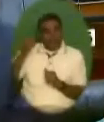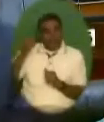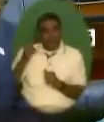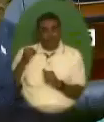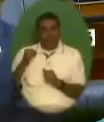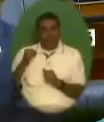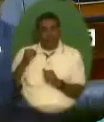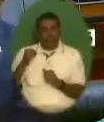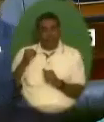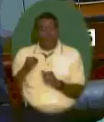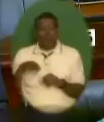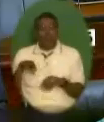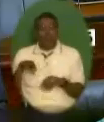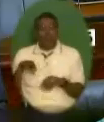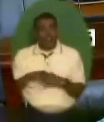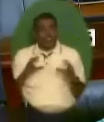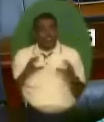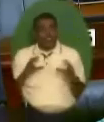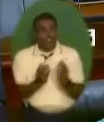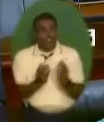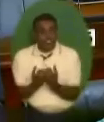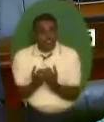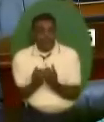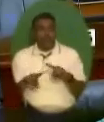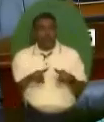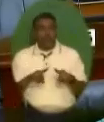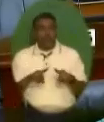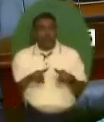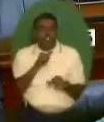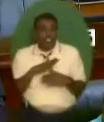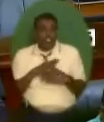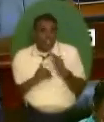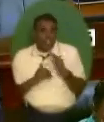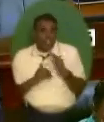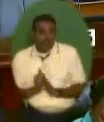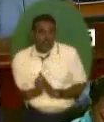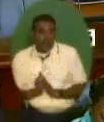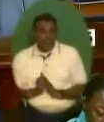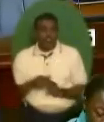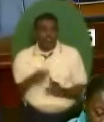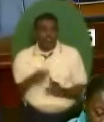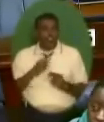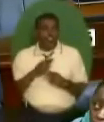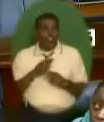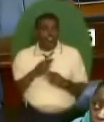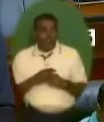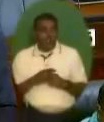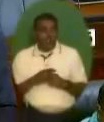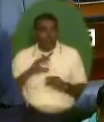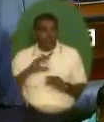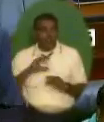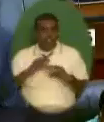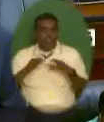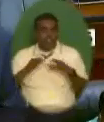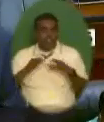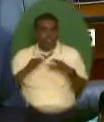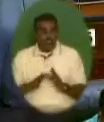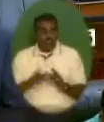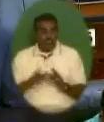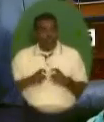constituents. But I'm very uncomfortable with being asked to name contractors for construction job